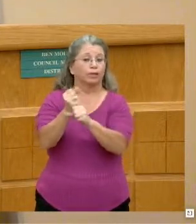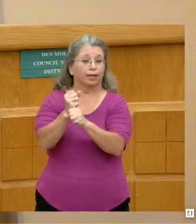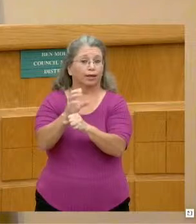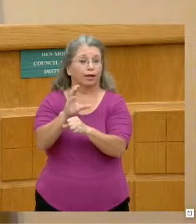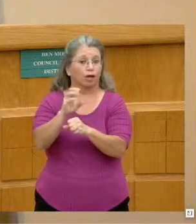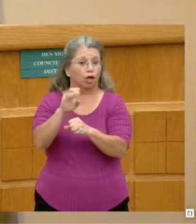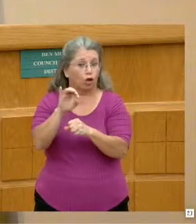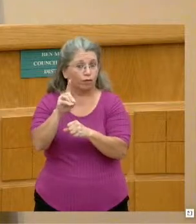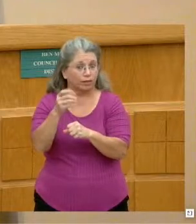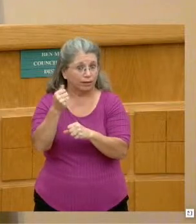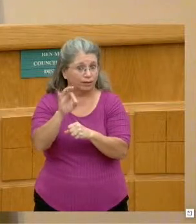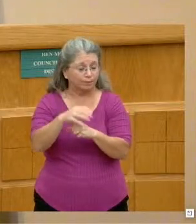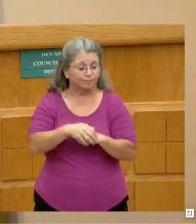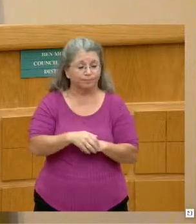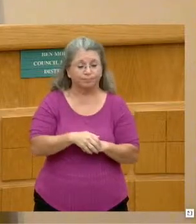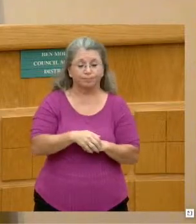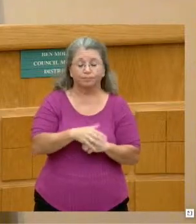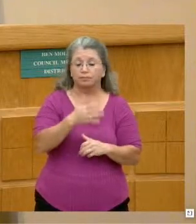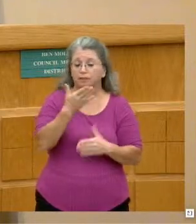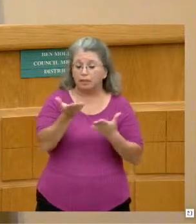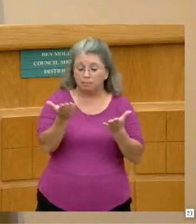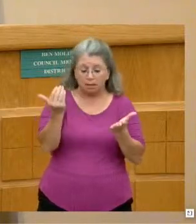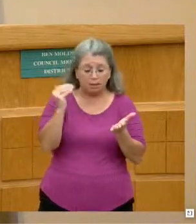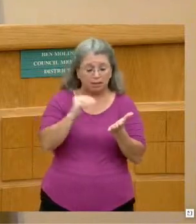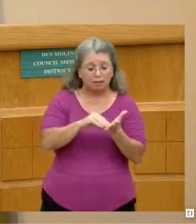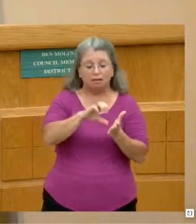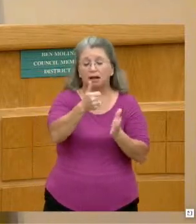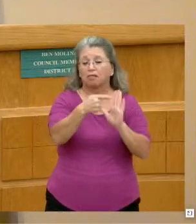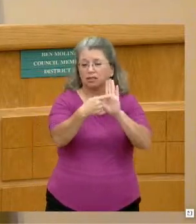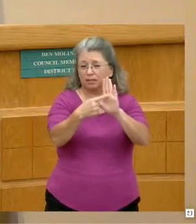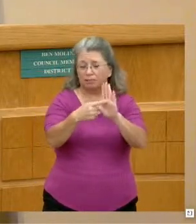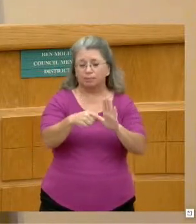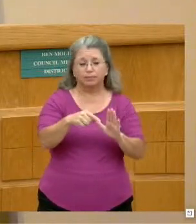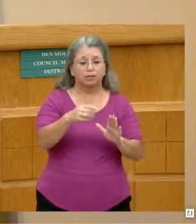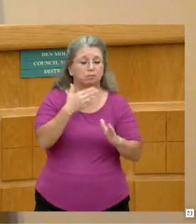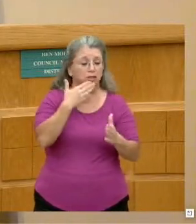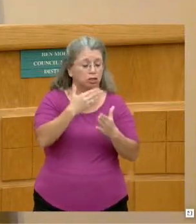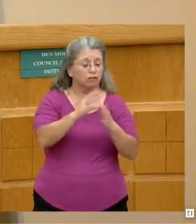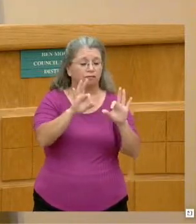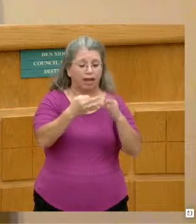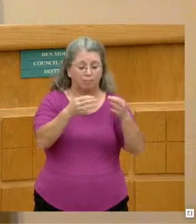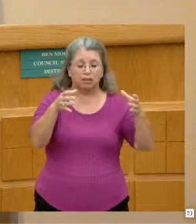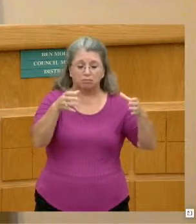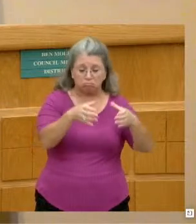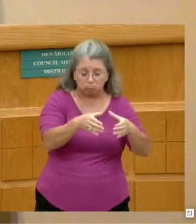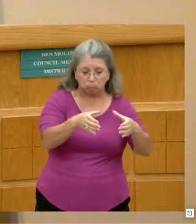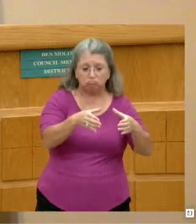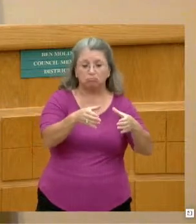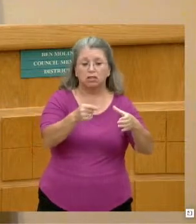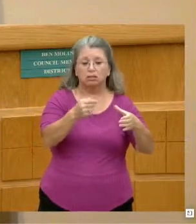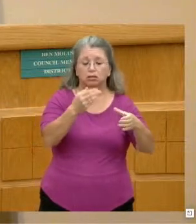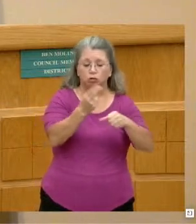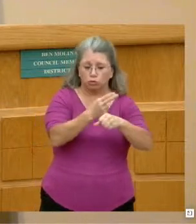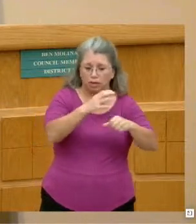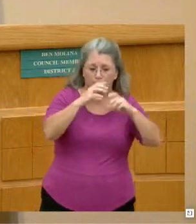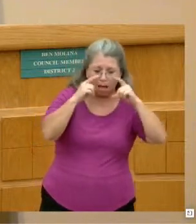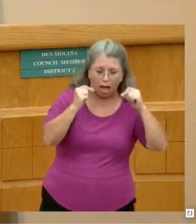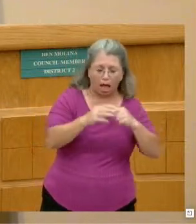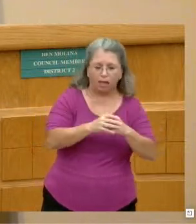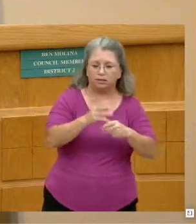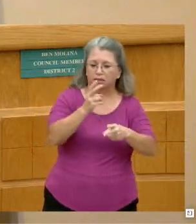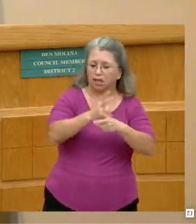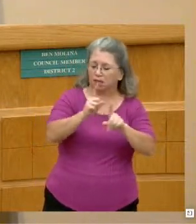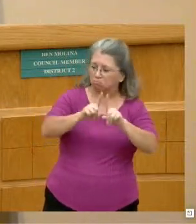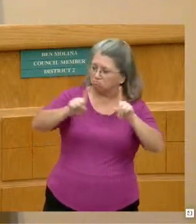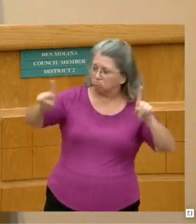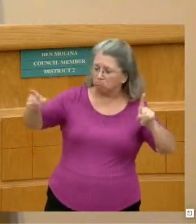instance is where you have a family unit, again, where they're very good and they wear their mask, they go to the beach, they social distance 15, 20